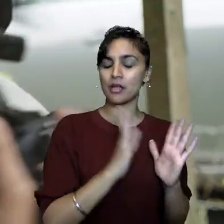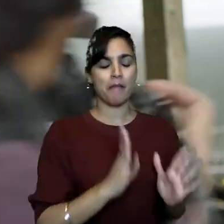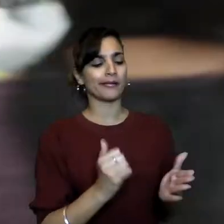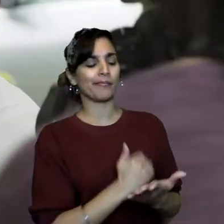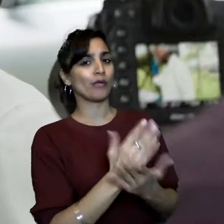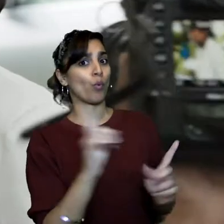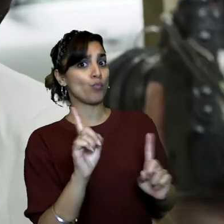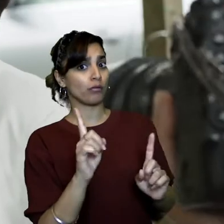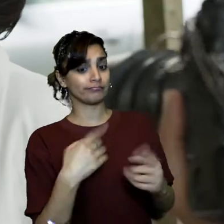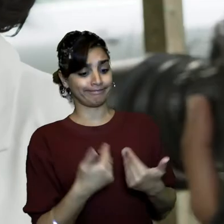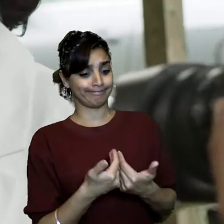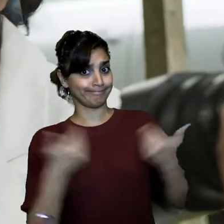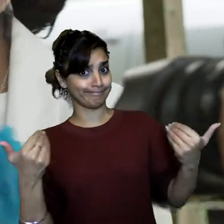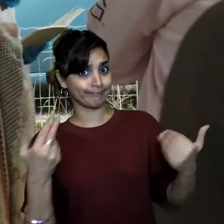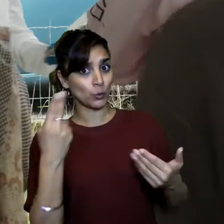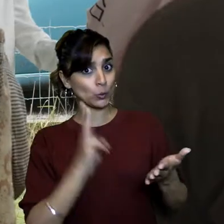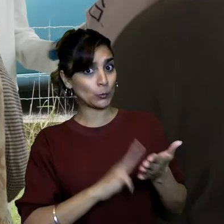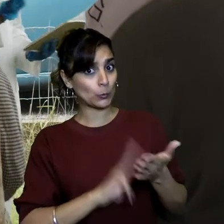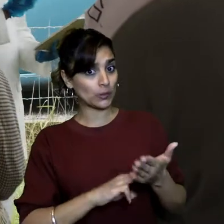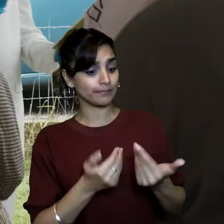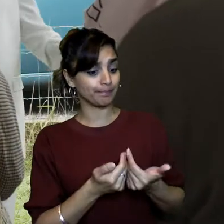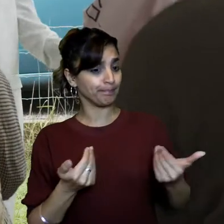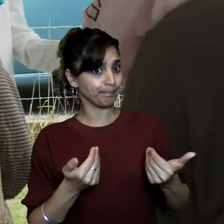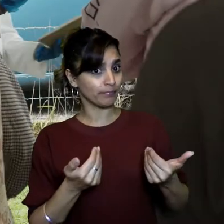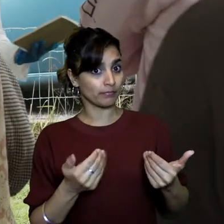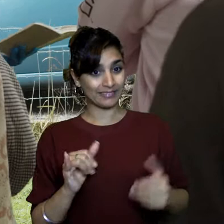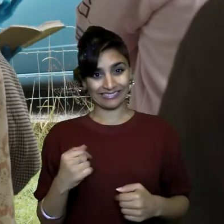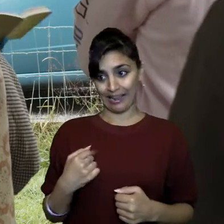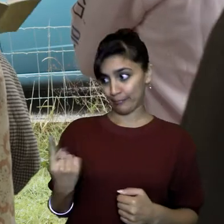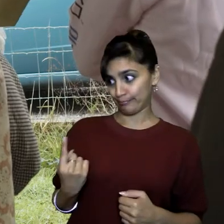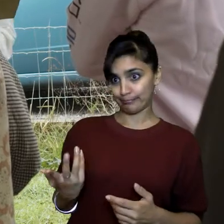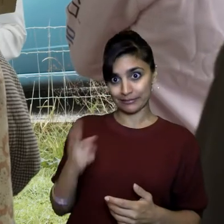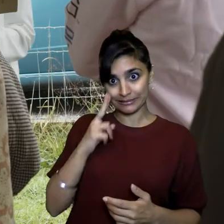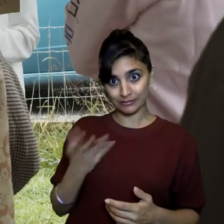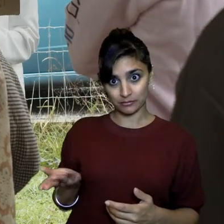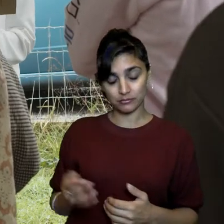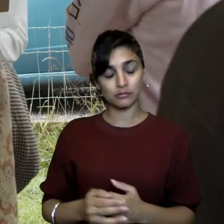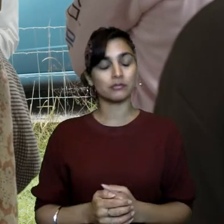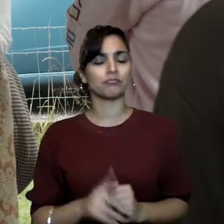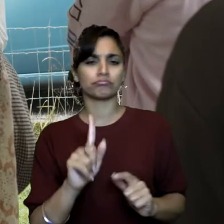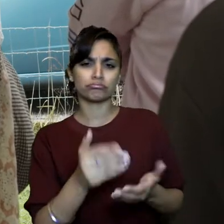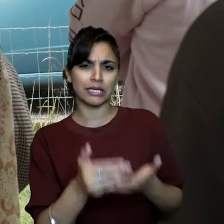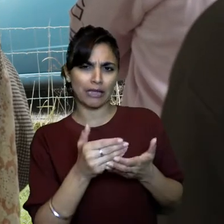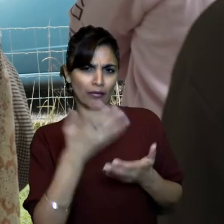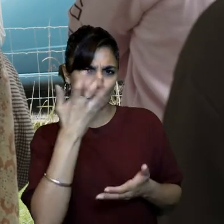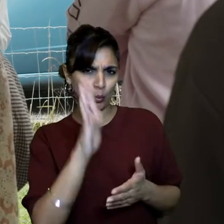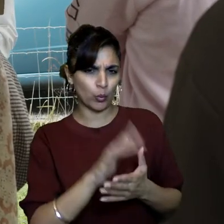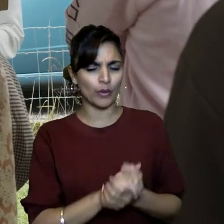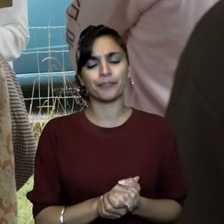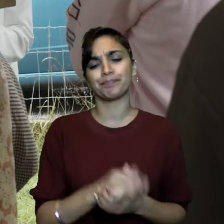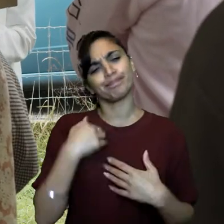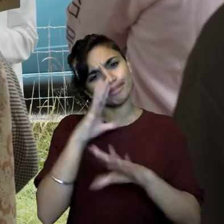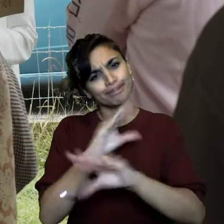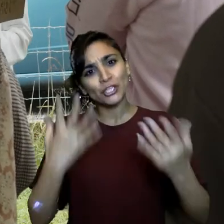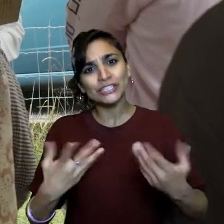millimetres apart at all times. Look two millimetres. This is very safe. Today I would like to announce